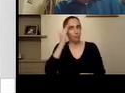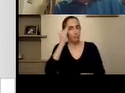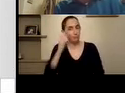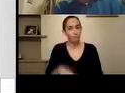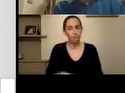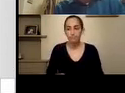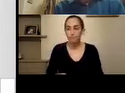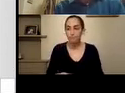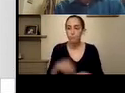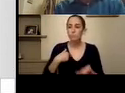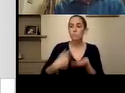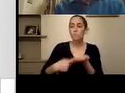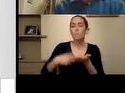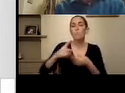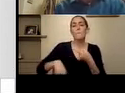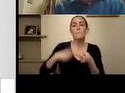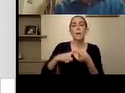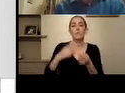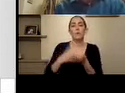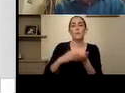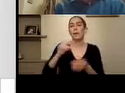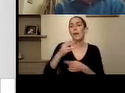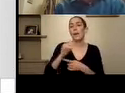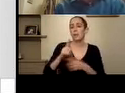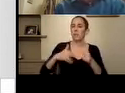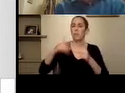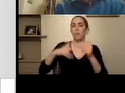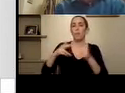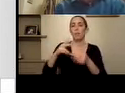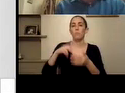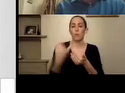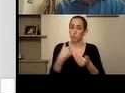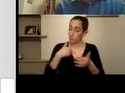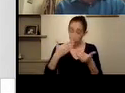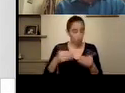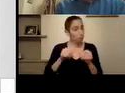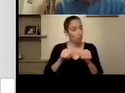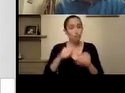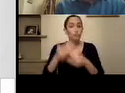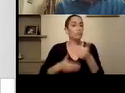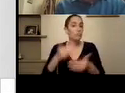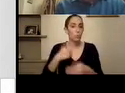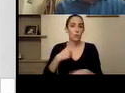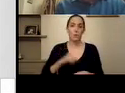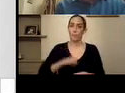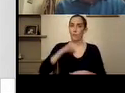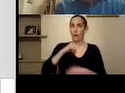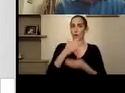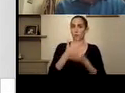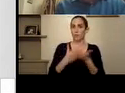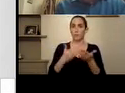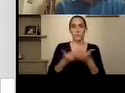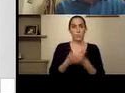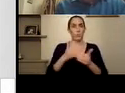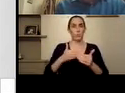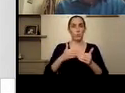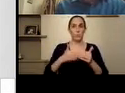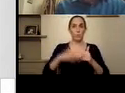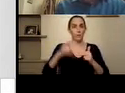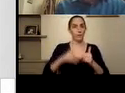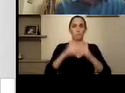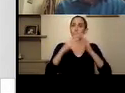one thing that's important to note is we are moving ahead. We're very proud of some of the facilities that opened this year, even during the course of the